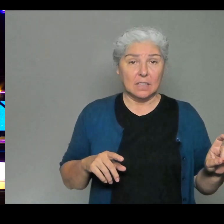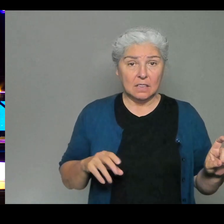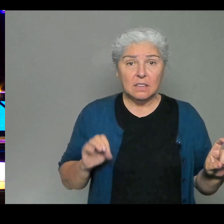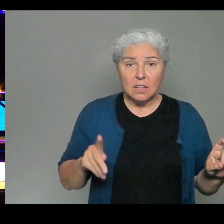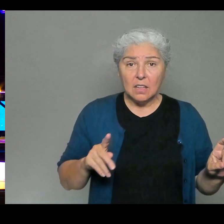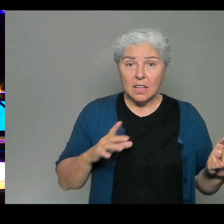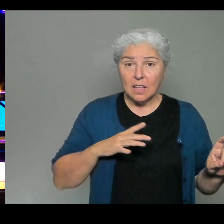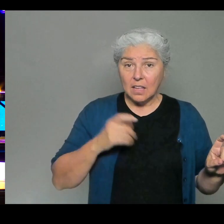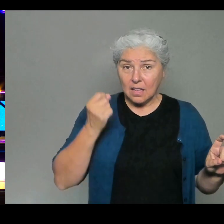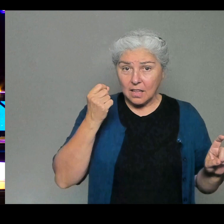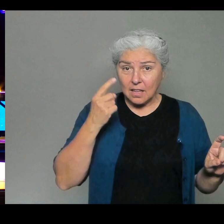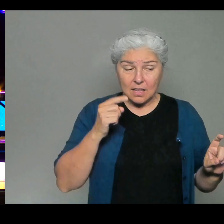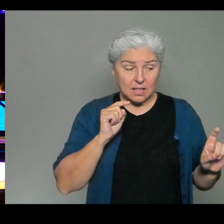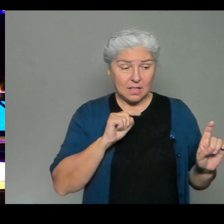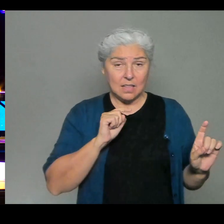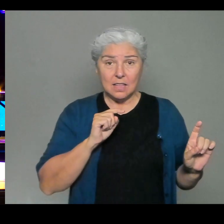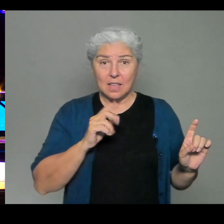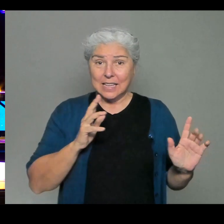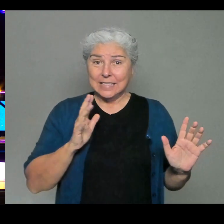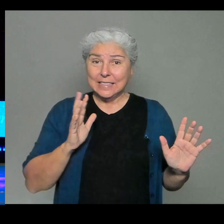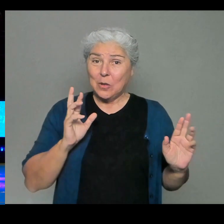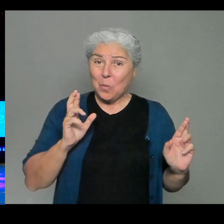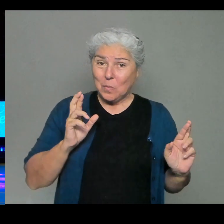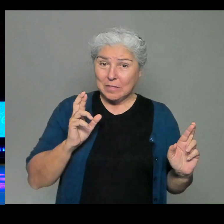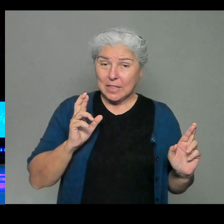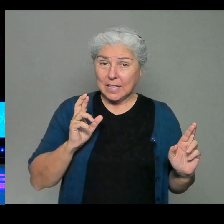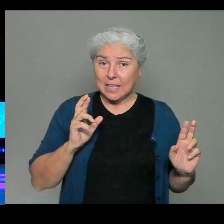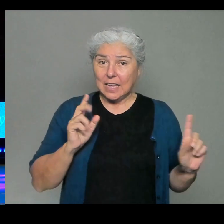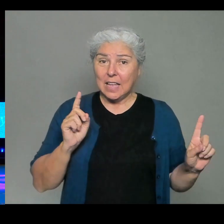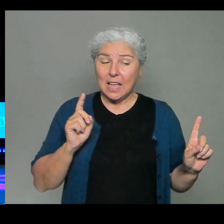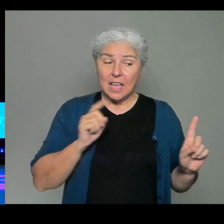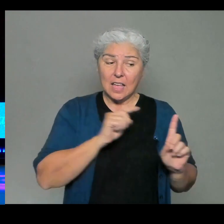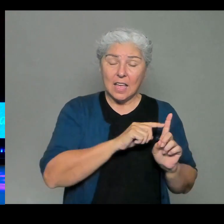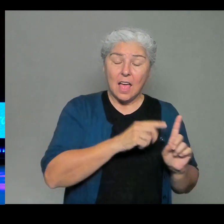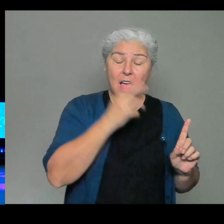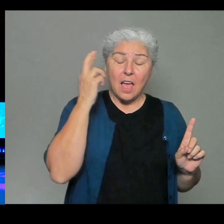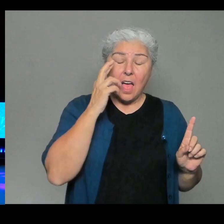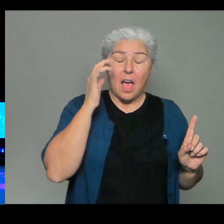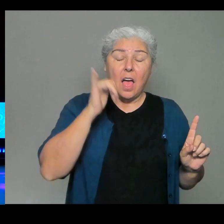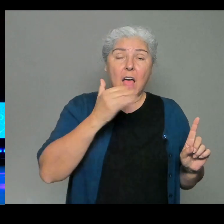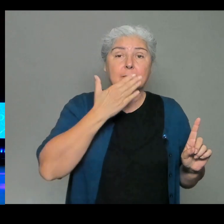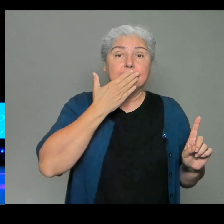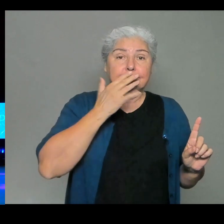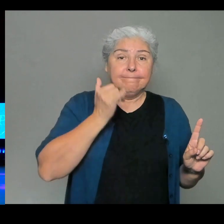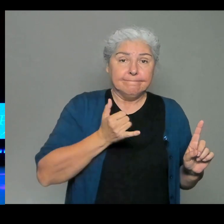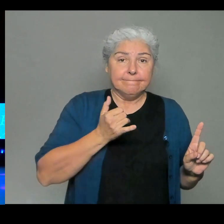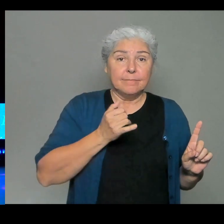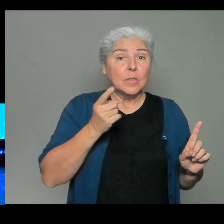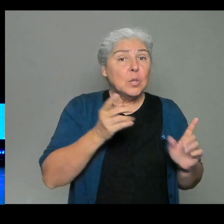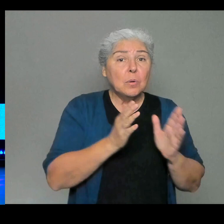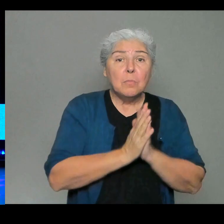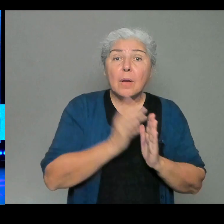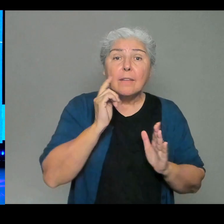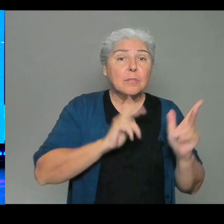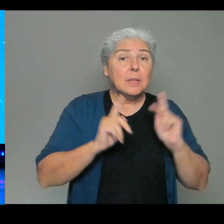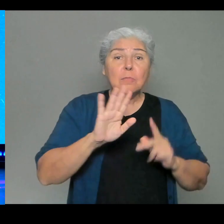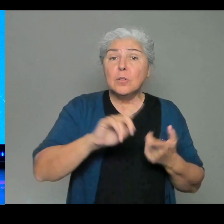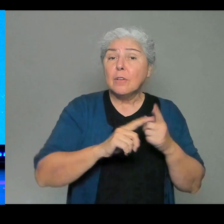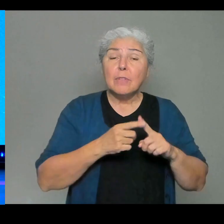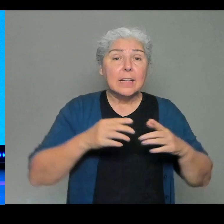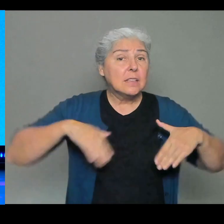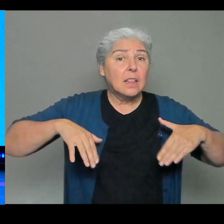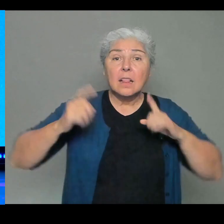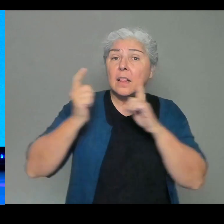Fine. But at some point, hopefully, you come to yourself. Hopefully, you pray for your people,